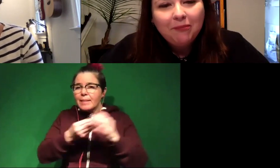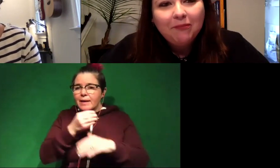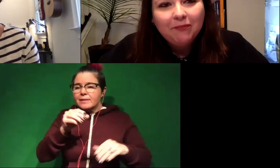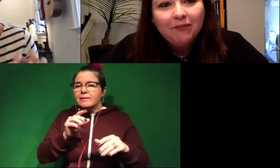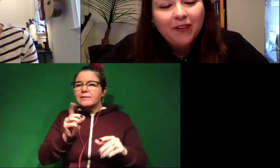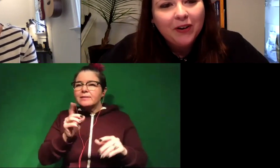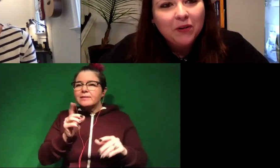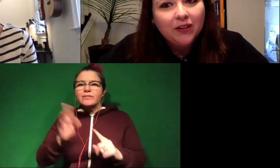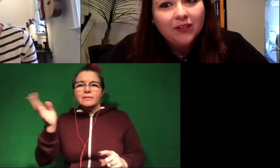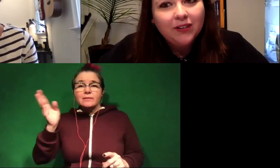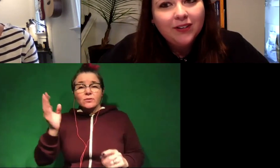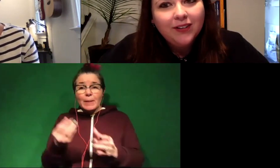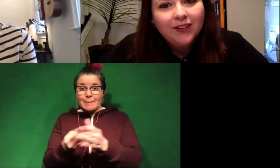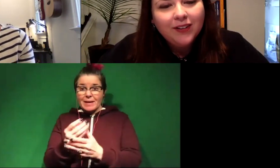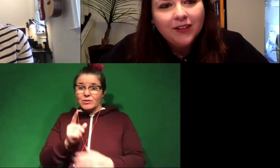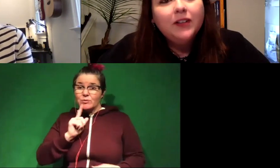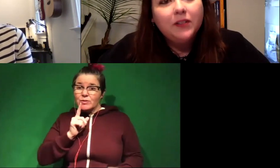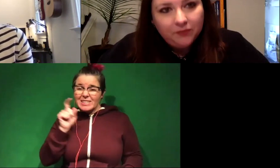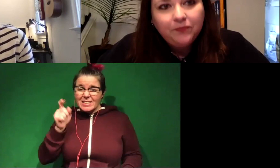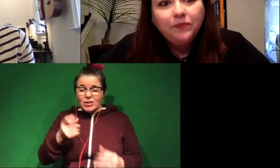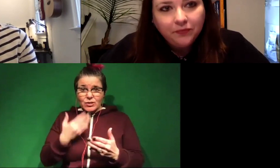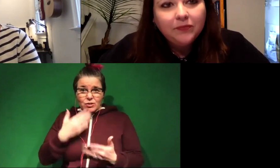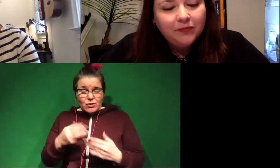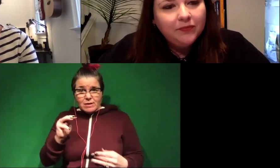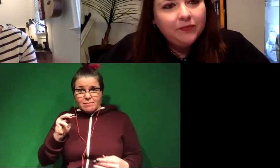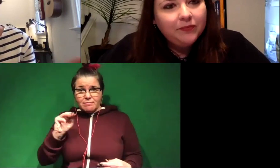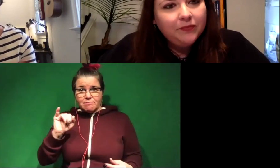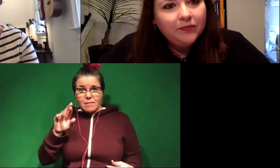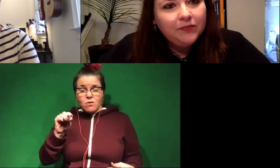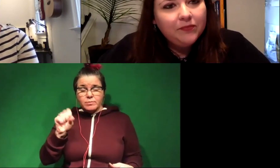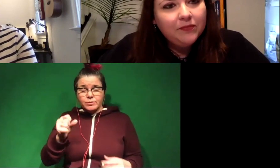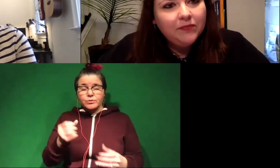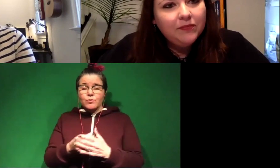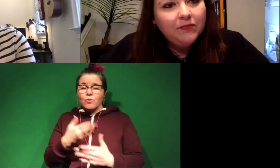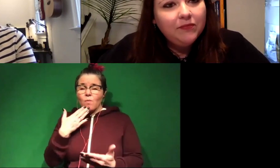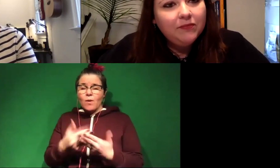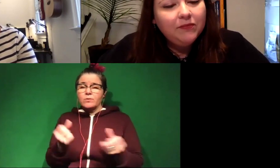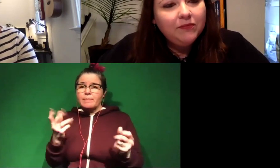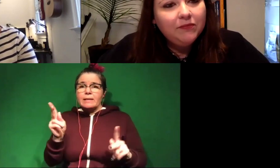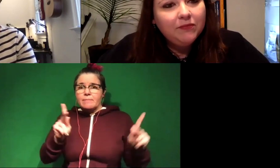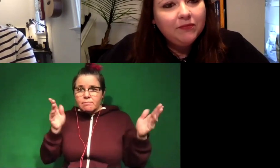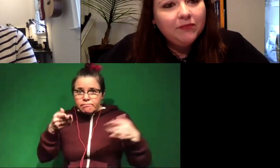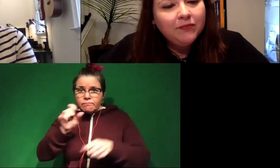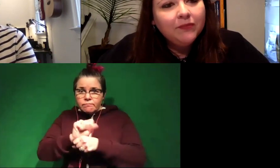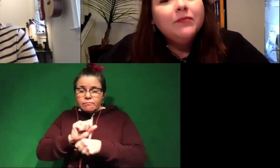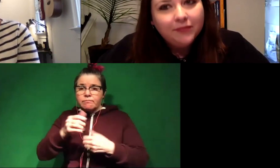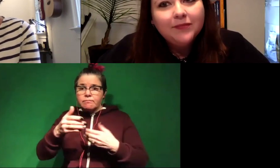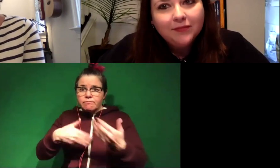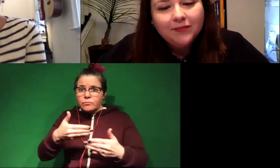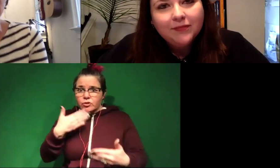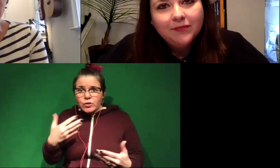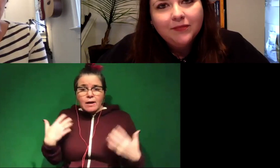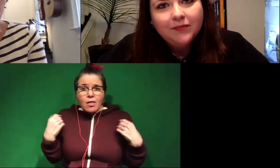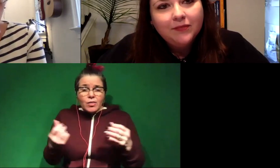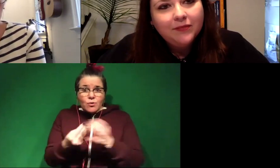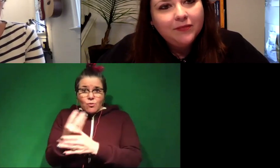So plants really, really need good microbes to grow well. And so there's so many people that are working on getting good, healthy crops